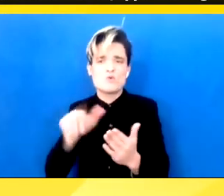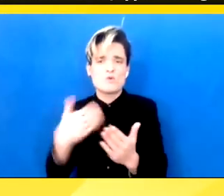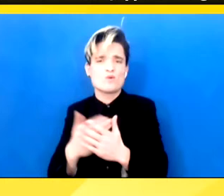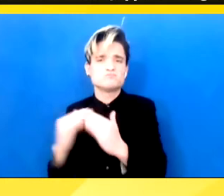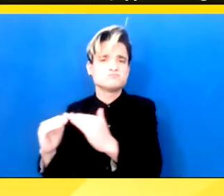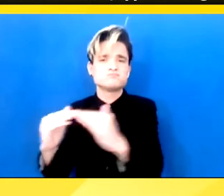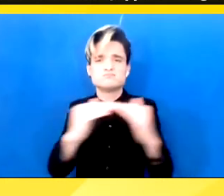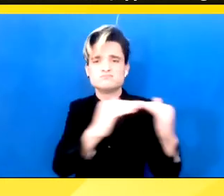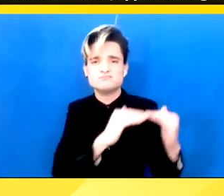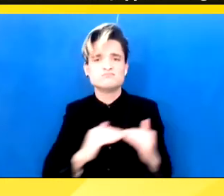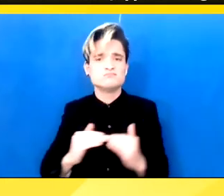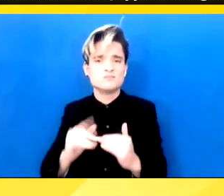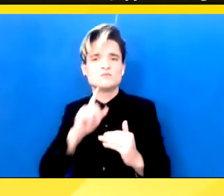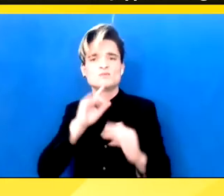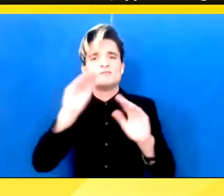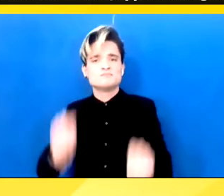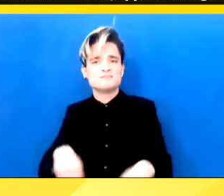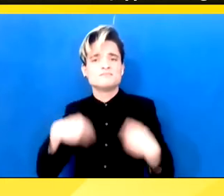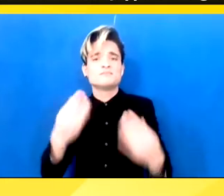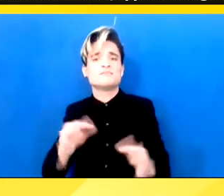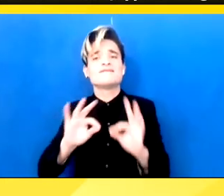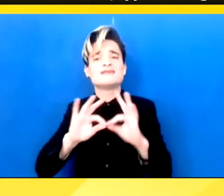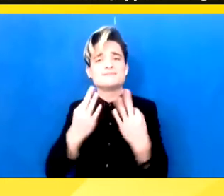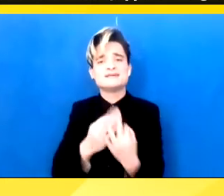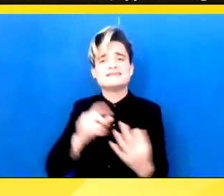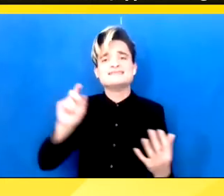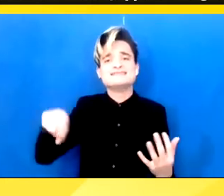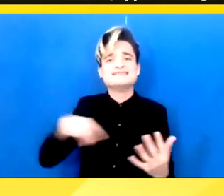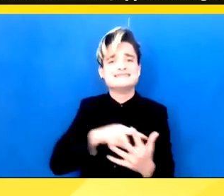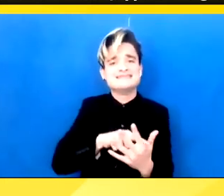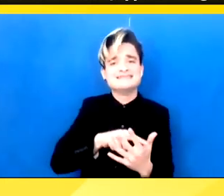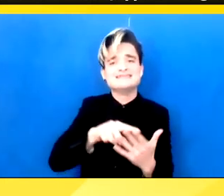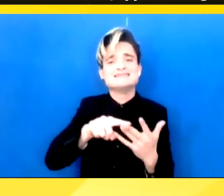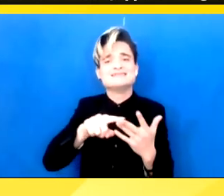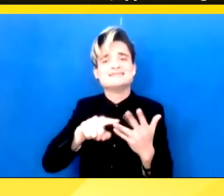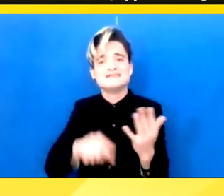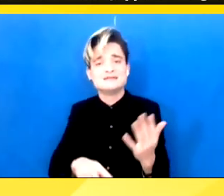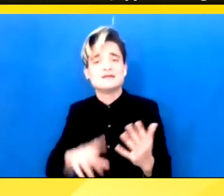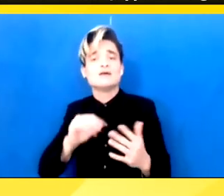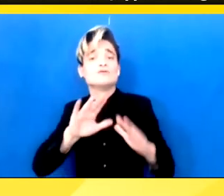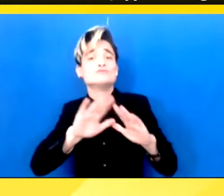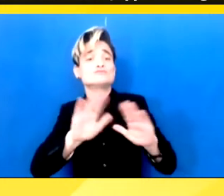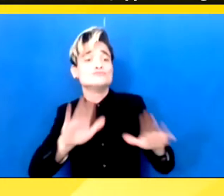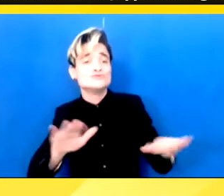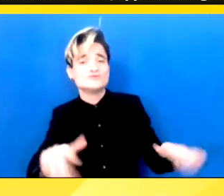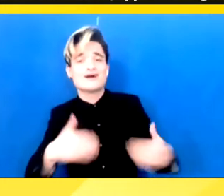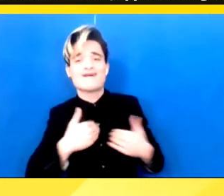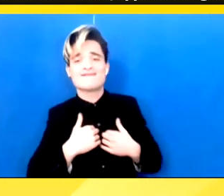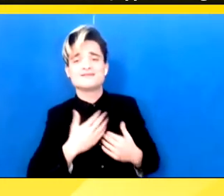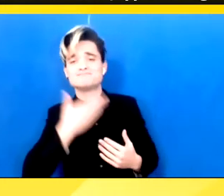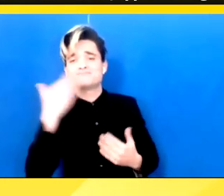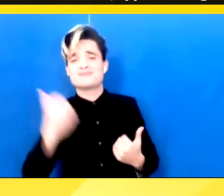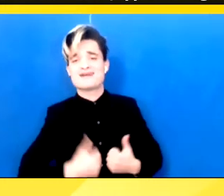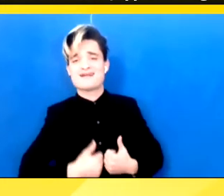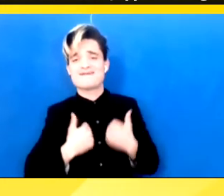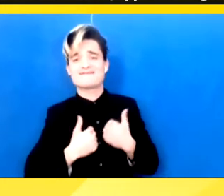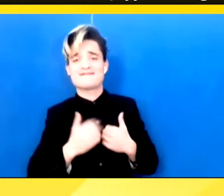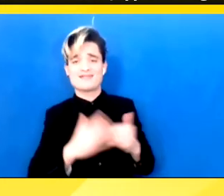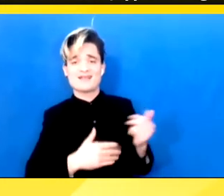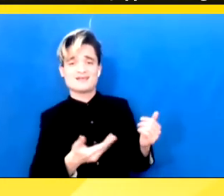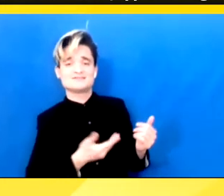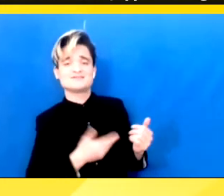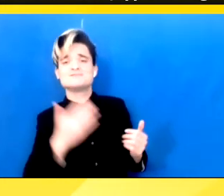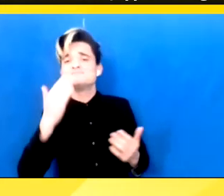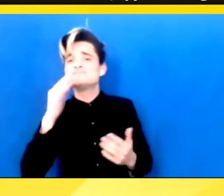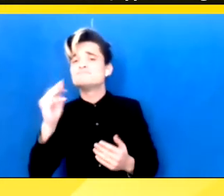our children can do better than we've done. Thank you so much, Bessemer. You've won by changing the debate, and we're with you as you